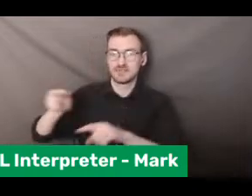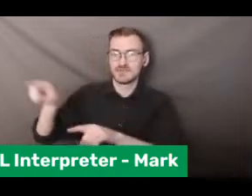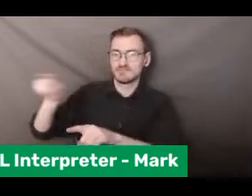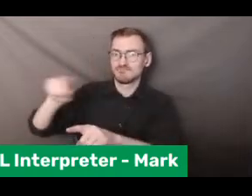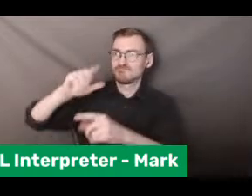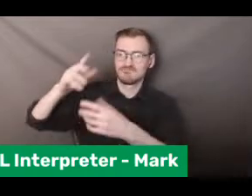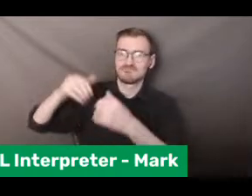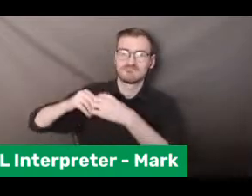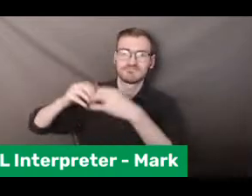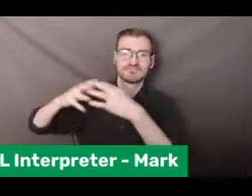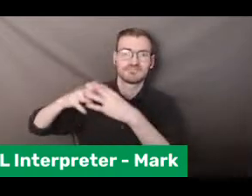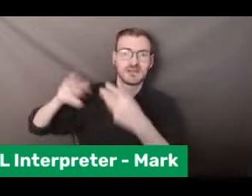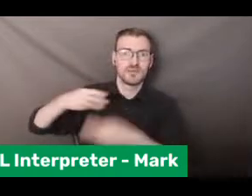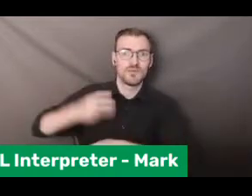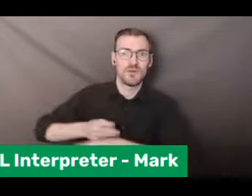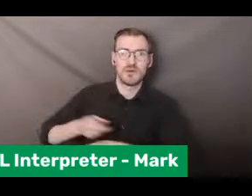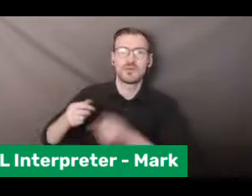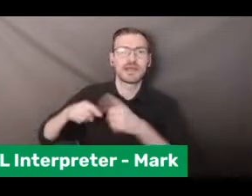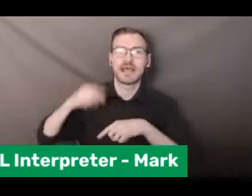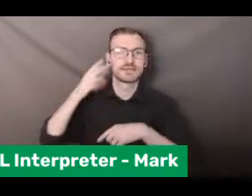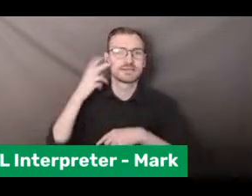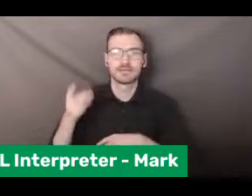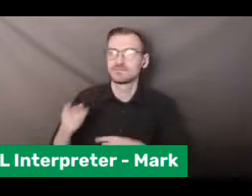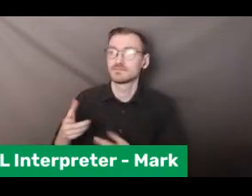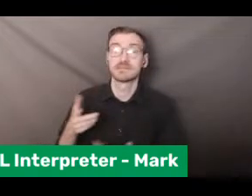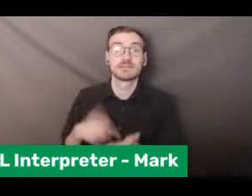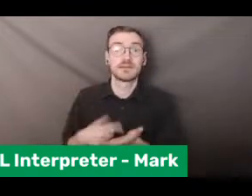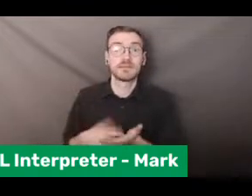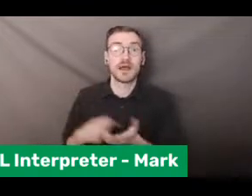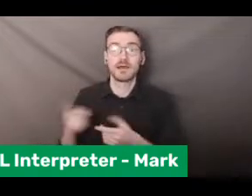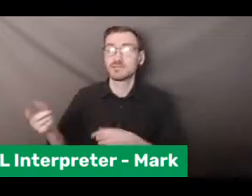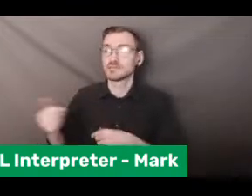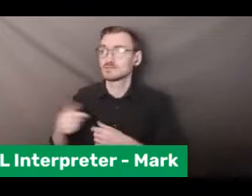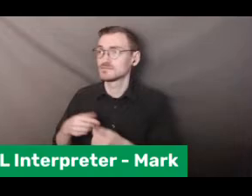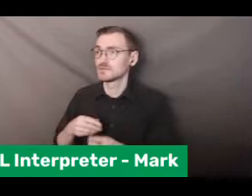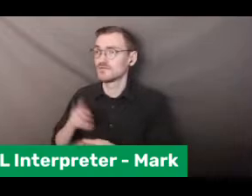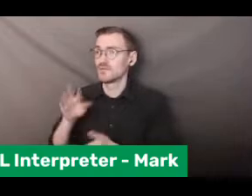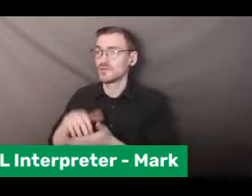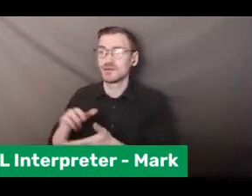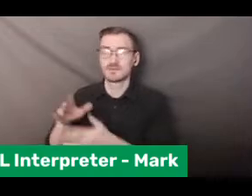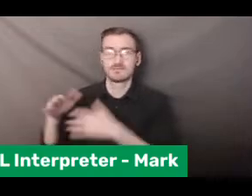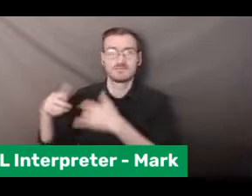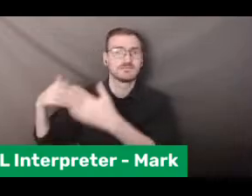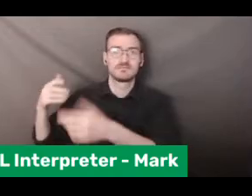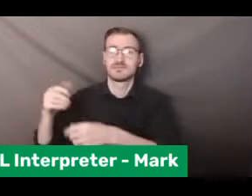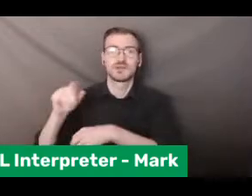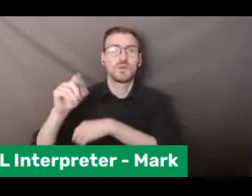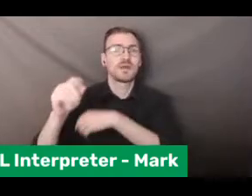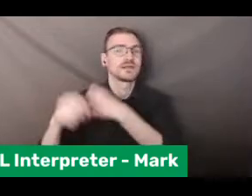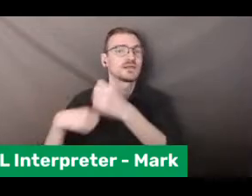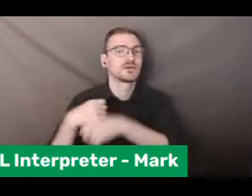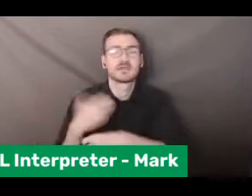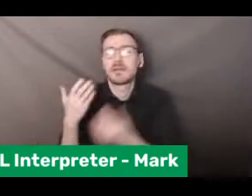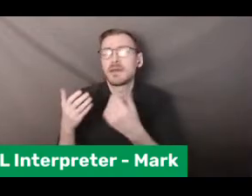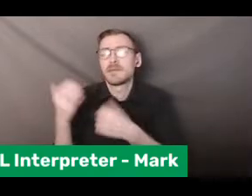400, 500, 2,000, 20 years. Maybe they just happened last night. But